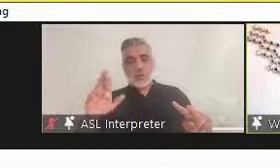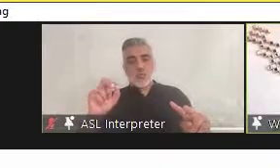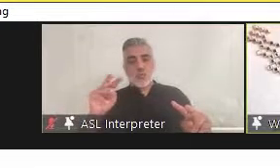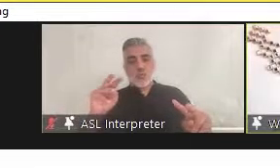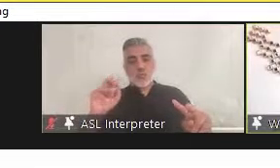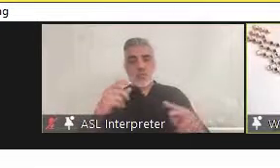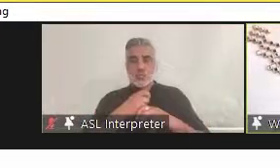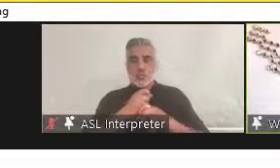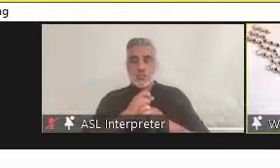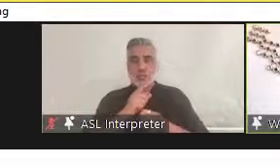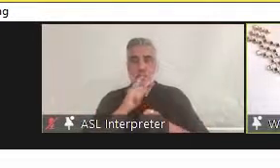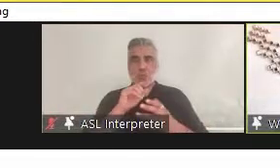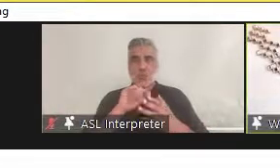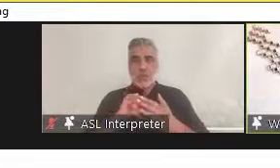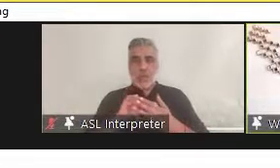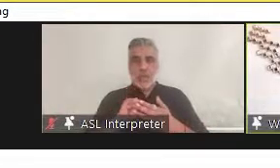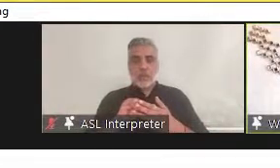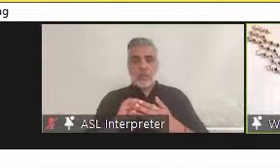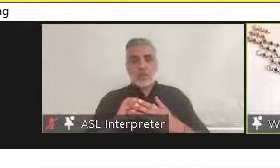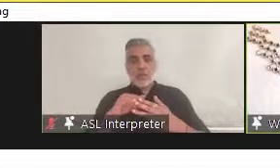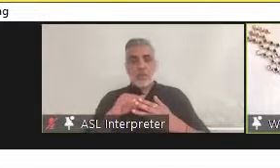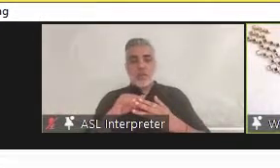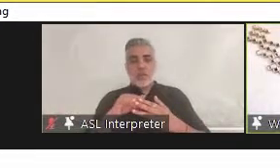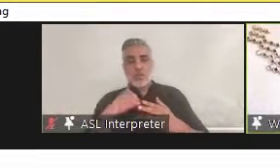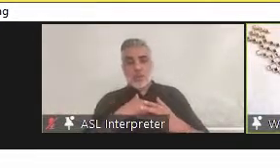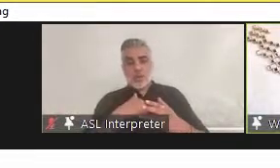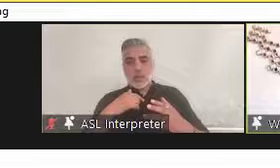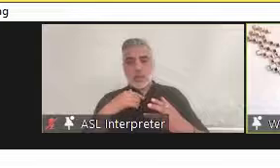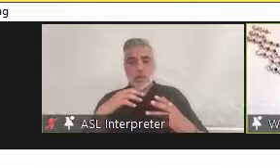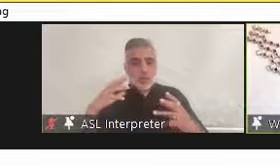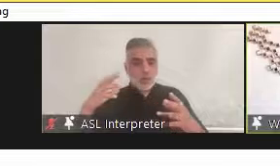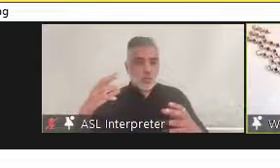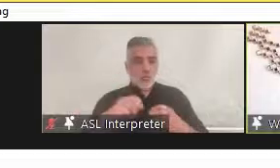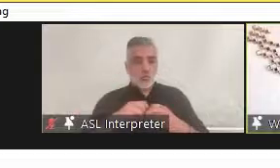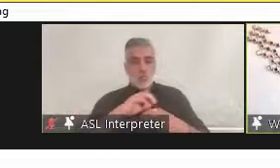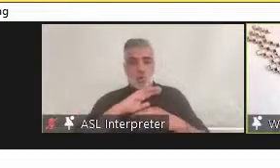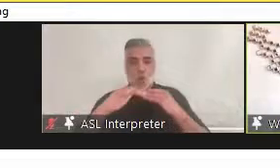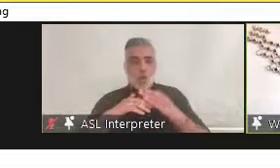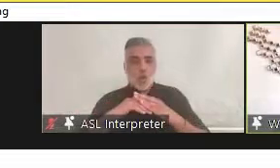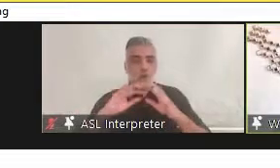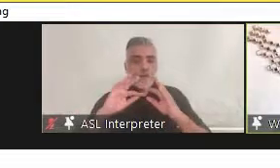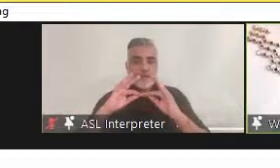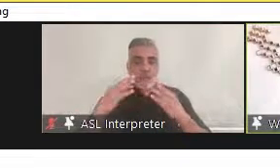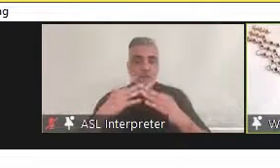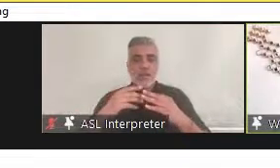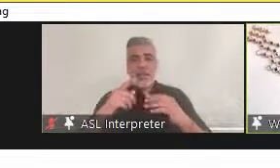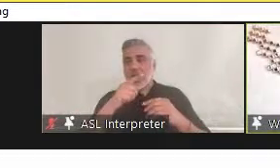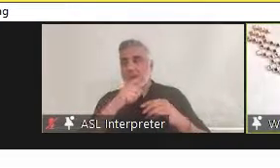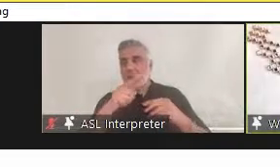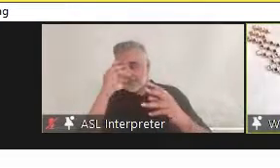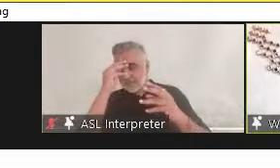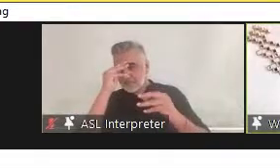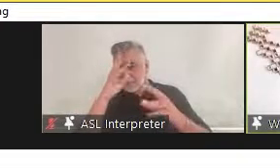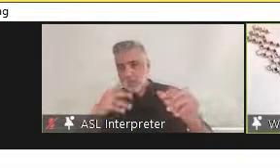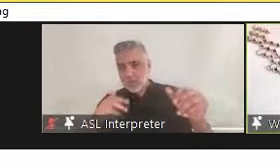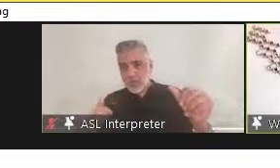that we sort of verify and confirm all these and sort of make them up to date, so that in the 5 years that the